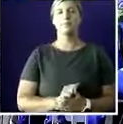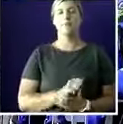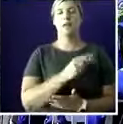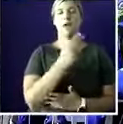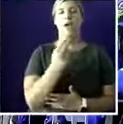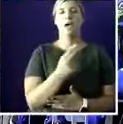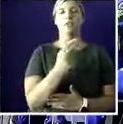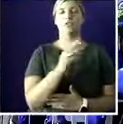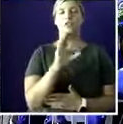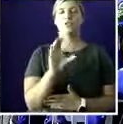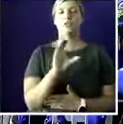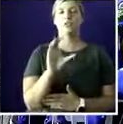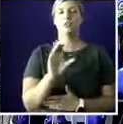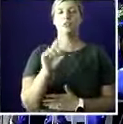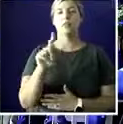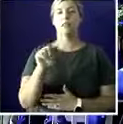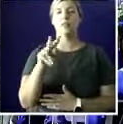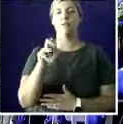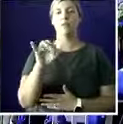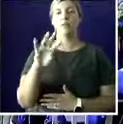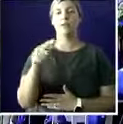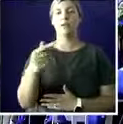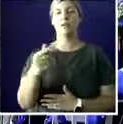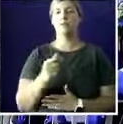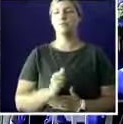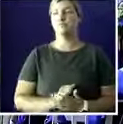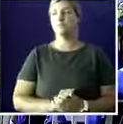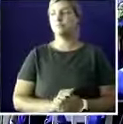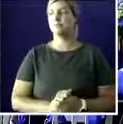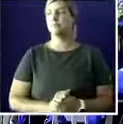Hunter Christian Loving.